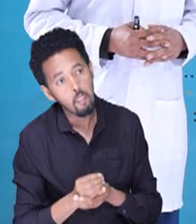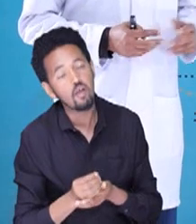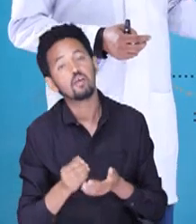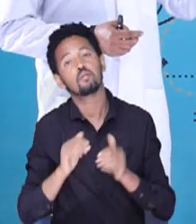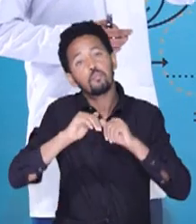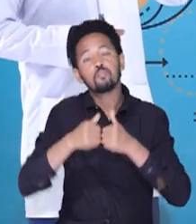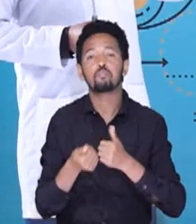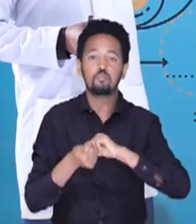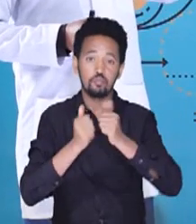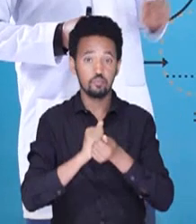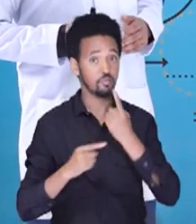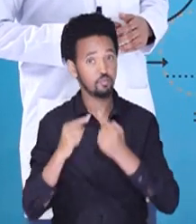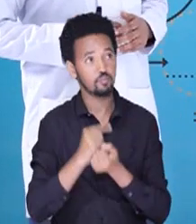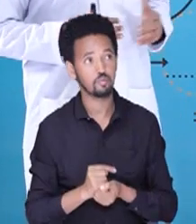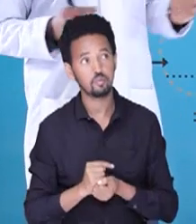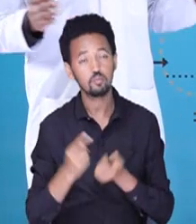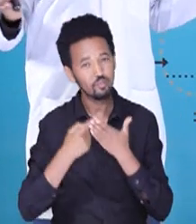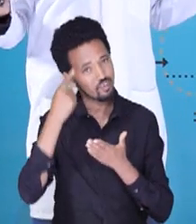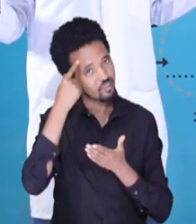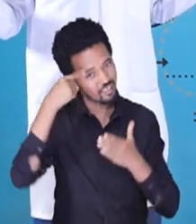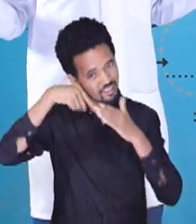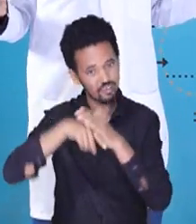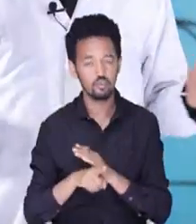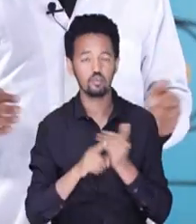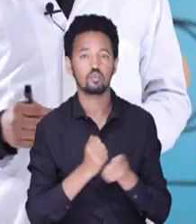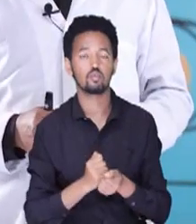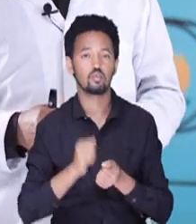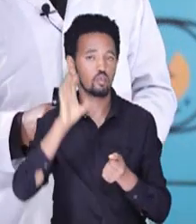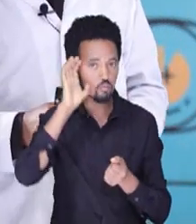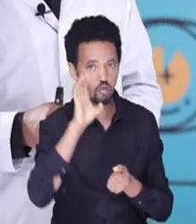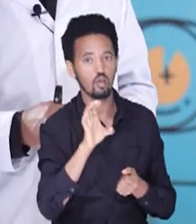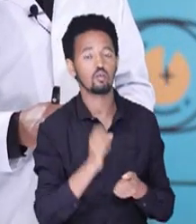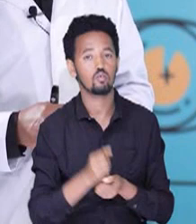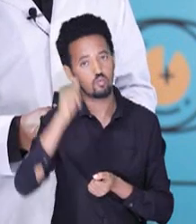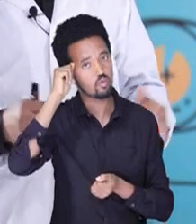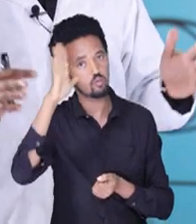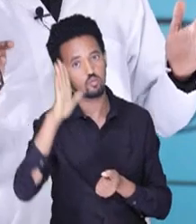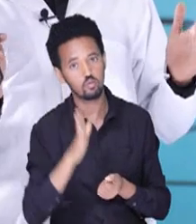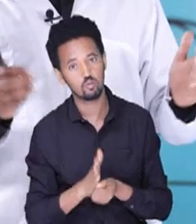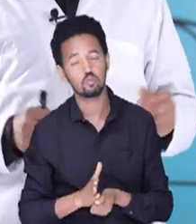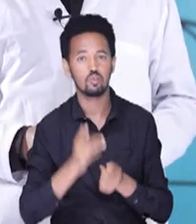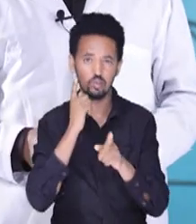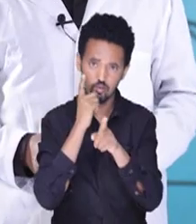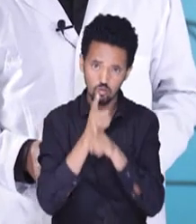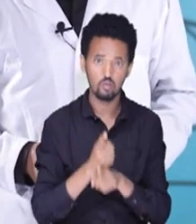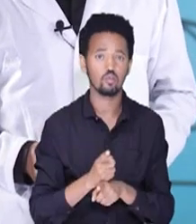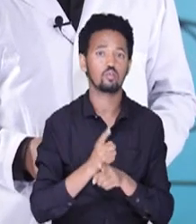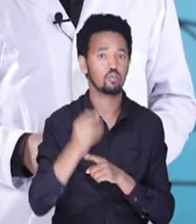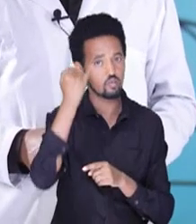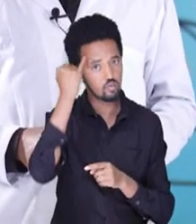challenge. The thinkers had great confidence in the power of human reason to lead the correct principle